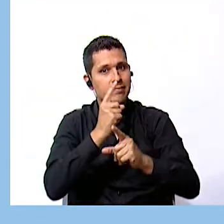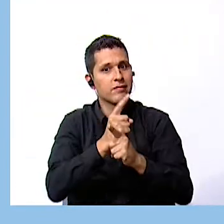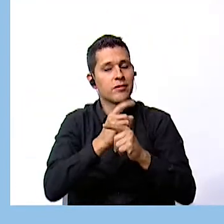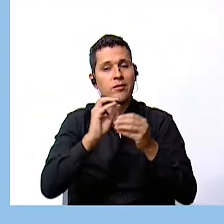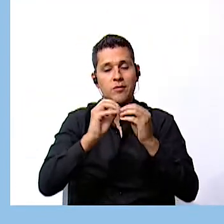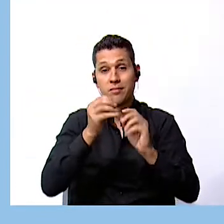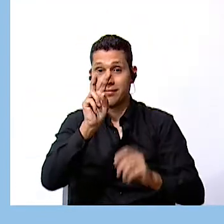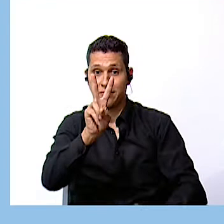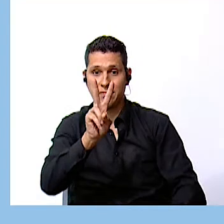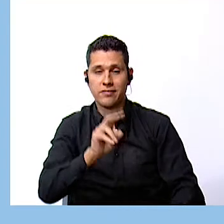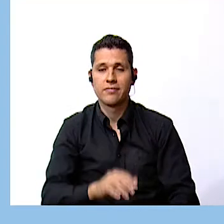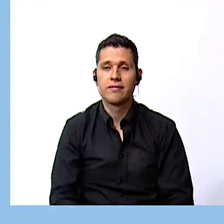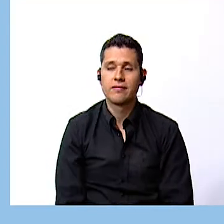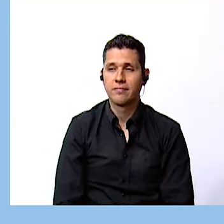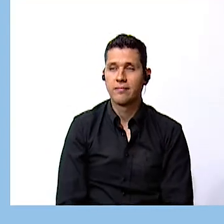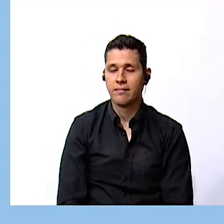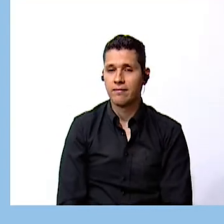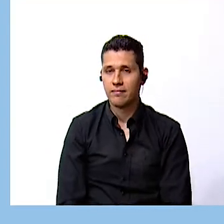2,